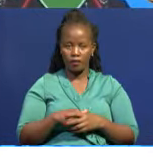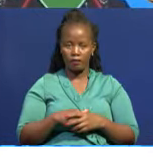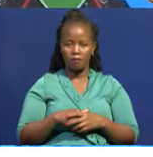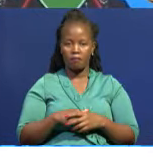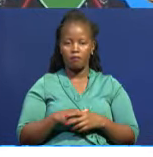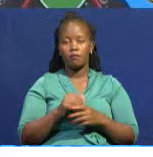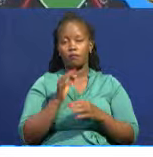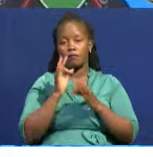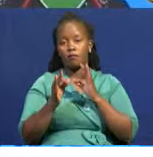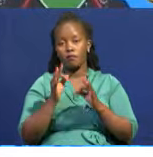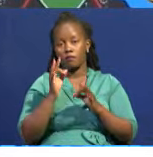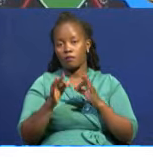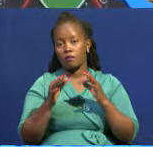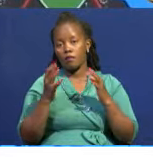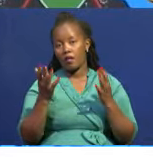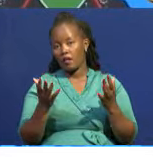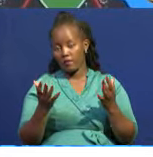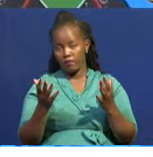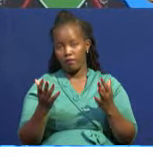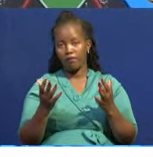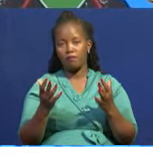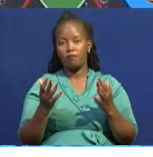Do we